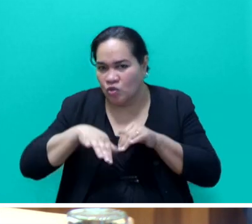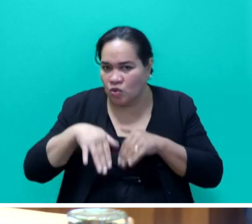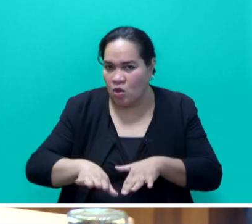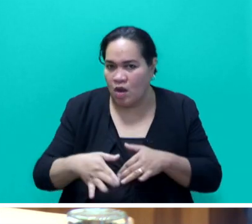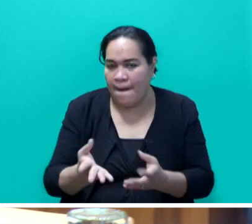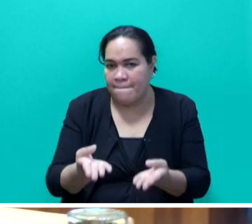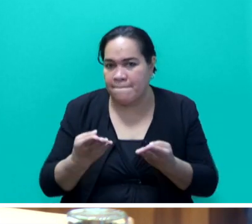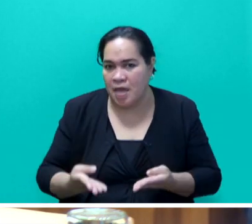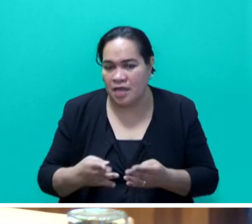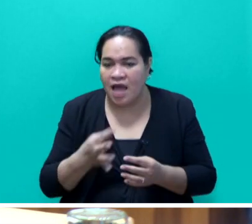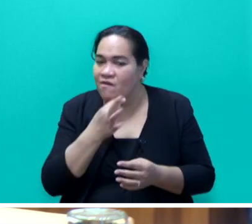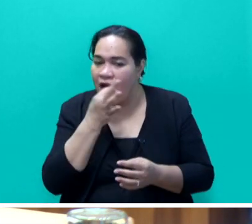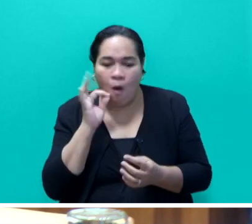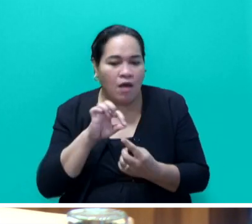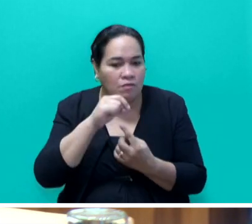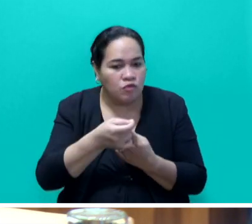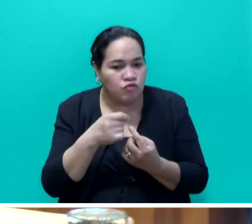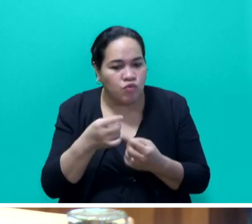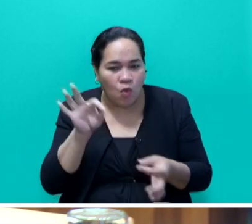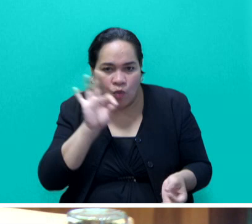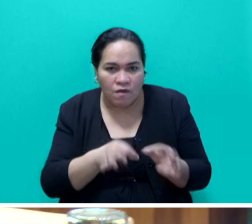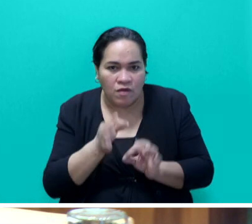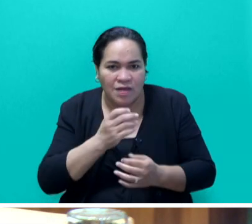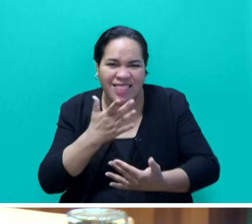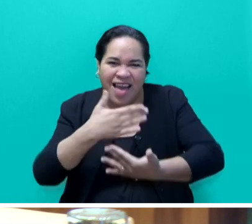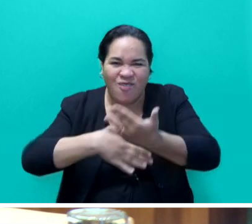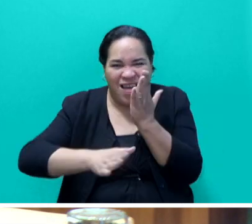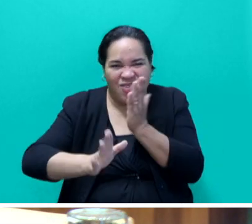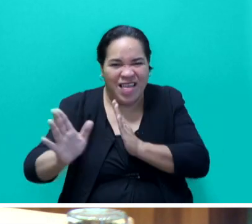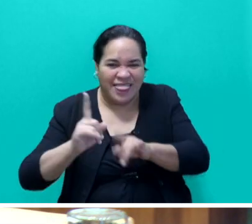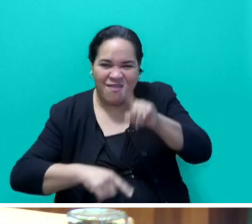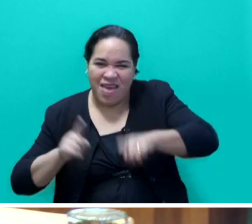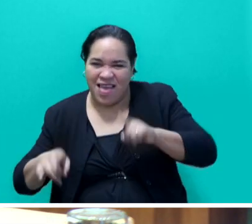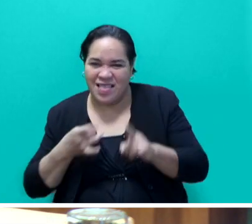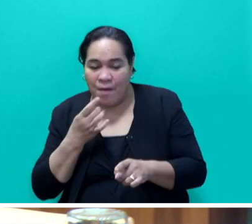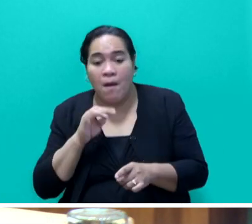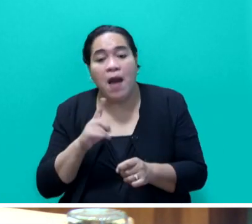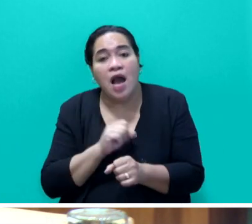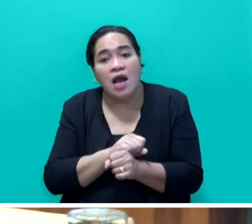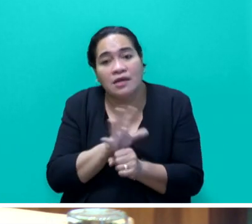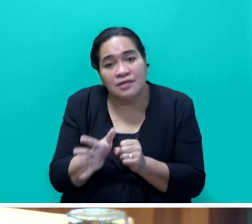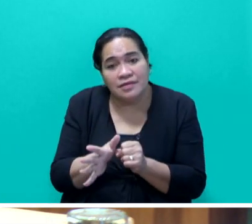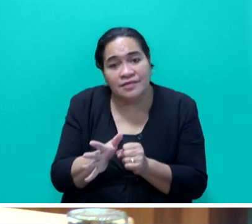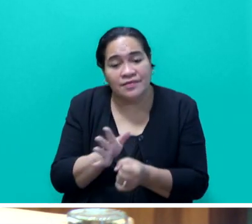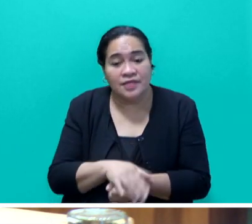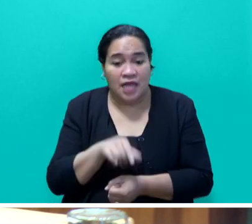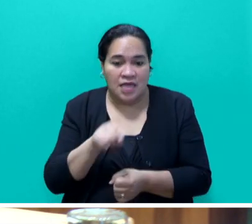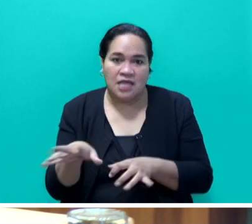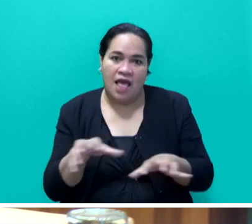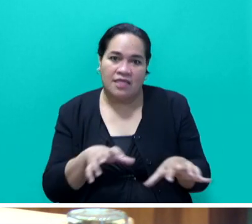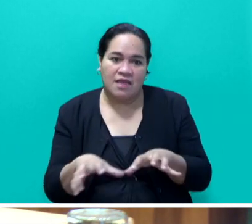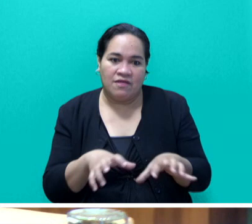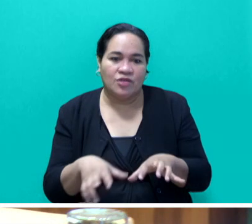baking, floral arrangements, weaving, taekwondo, and yoga. Due to the pandemic, a number of these activities were